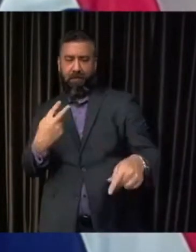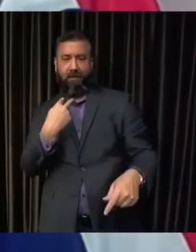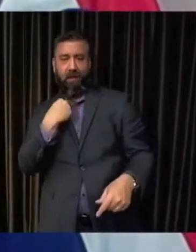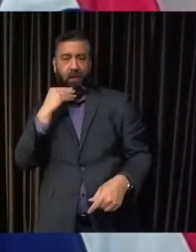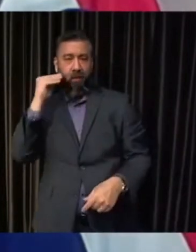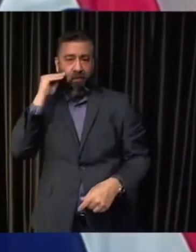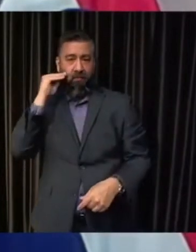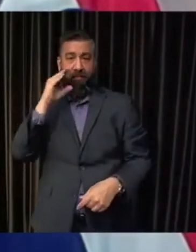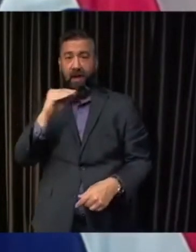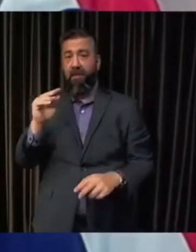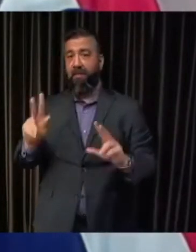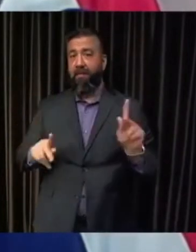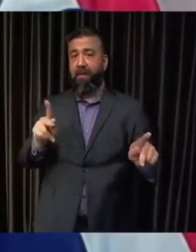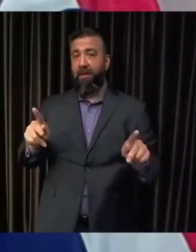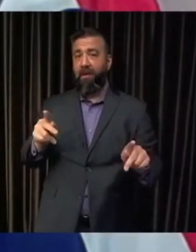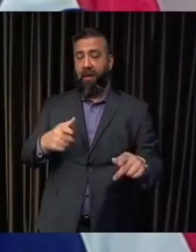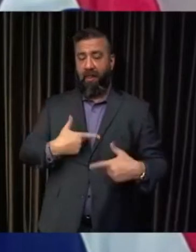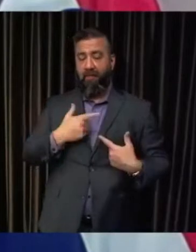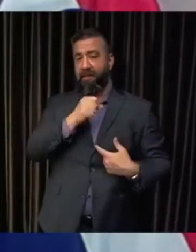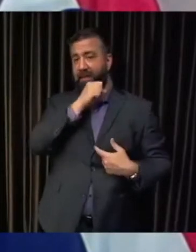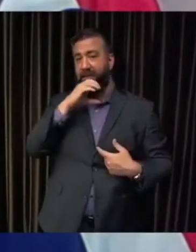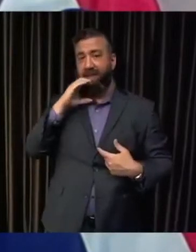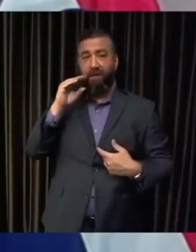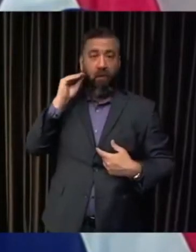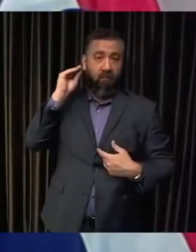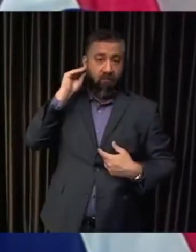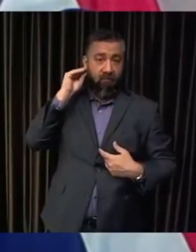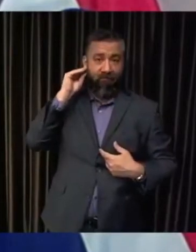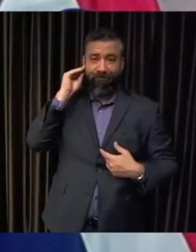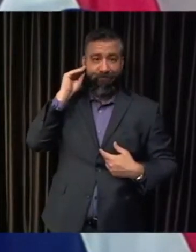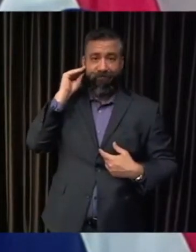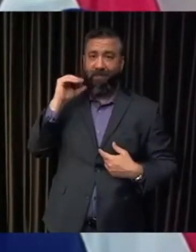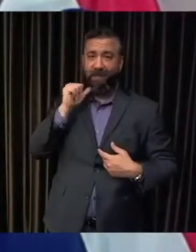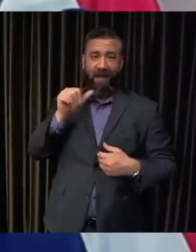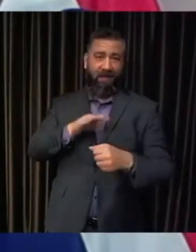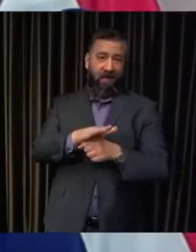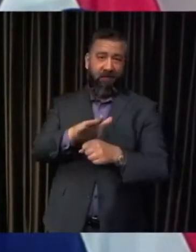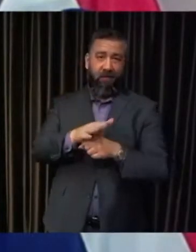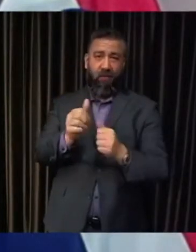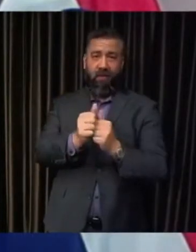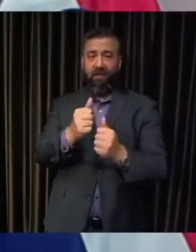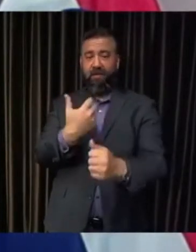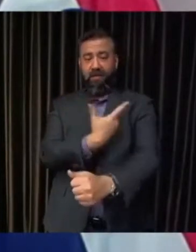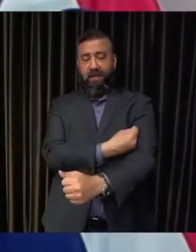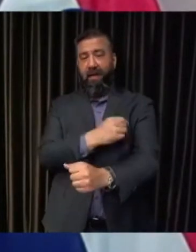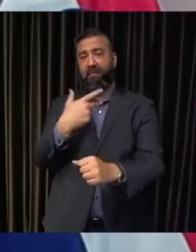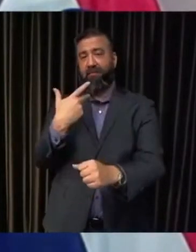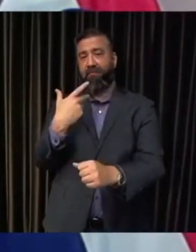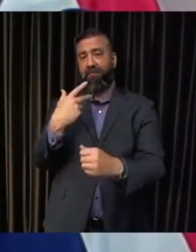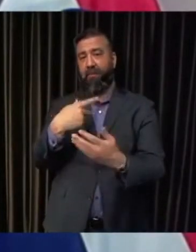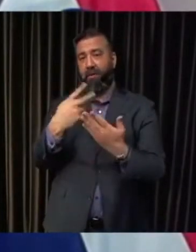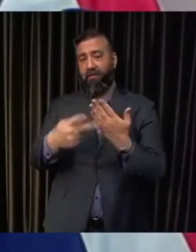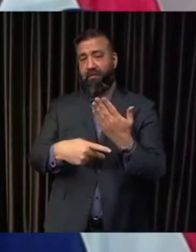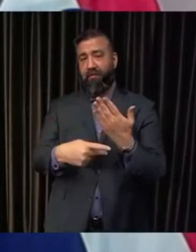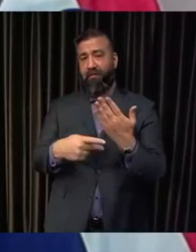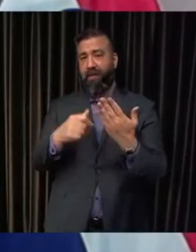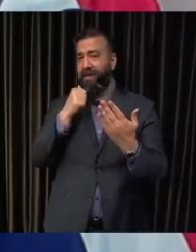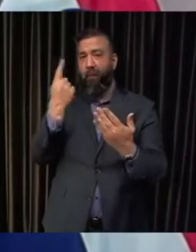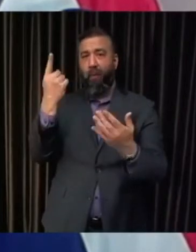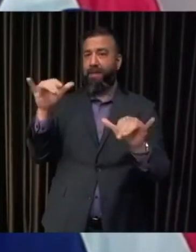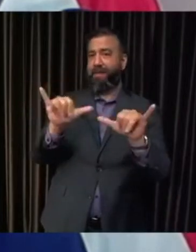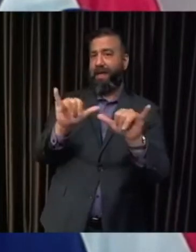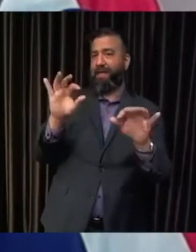some of those living in senior living facilities not covered through the state's vaccination program, this is not a